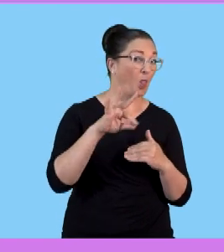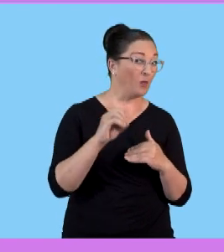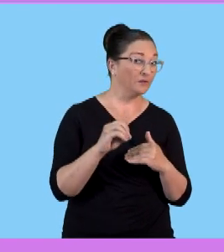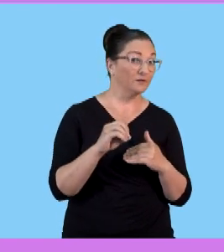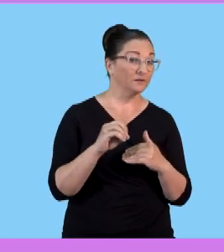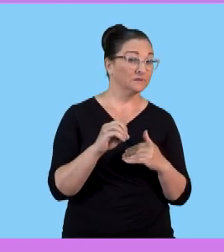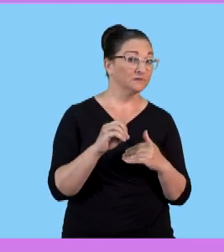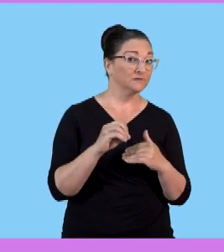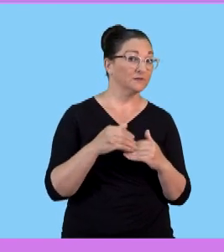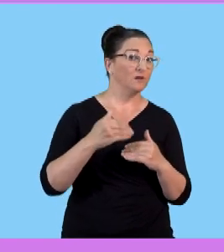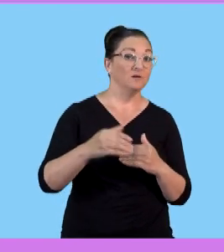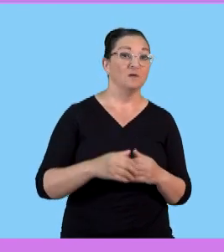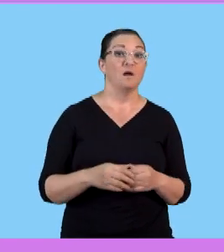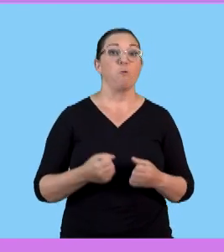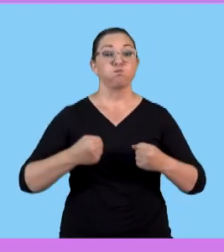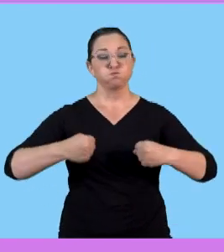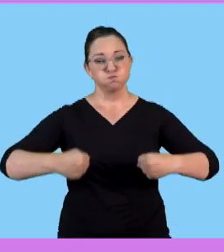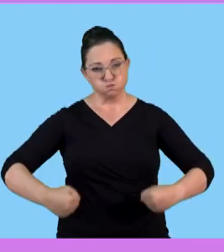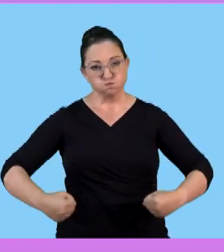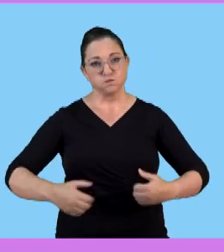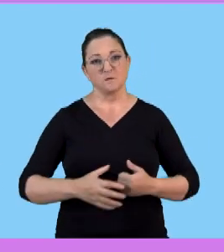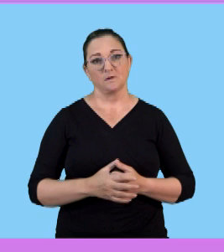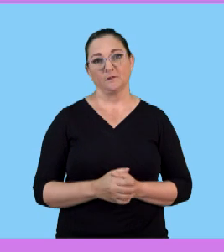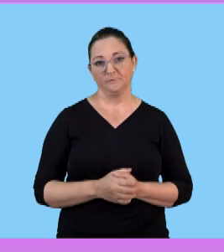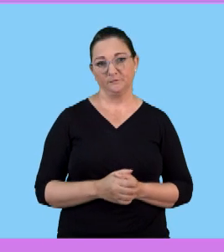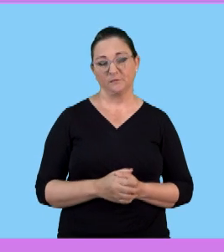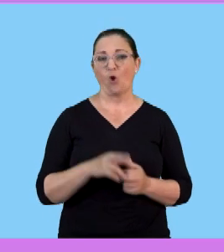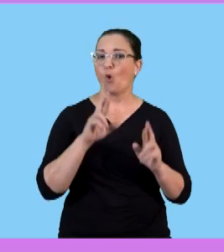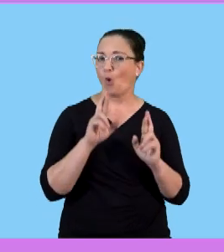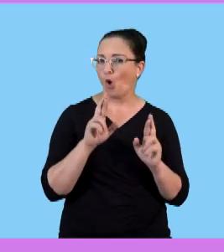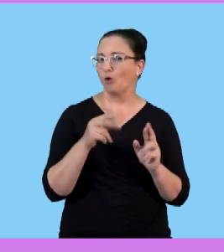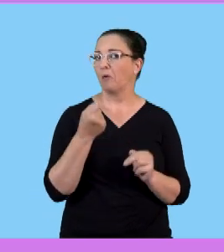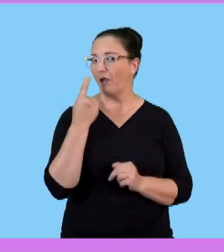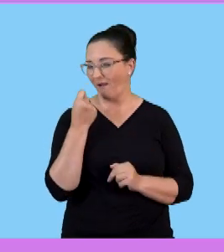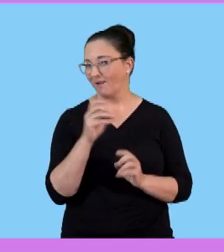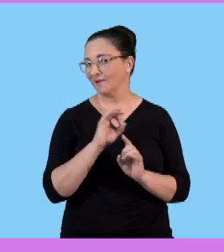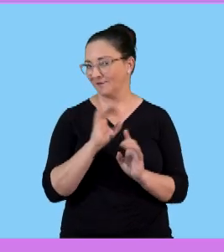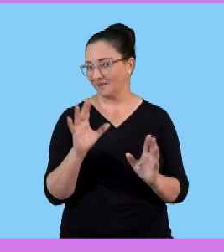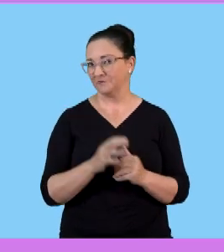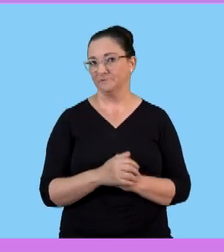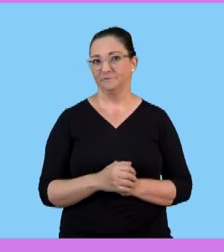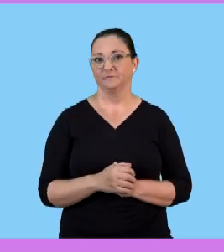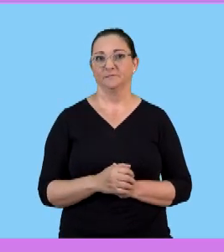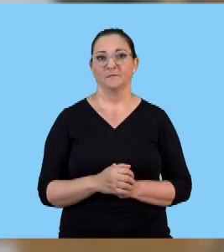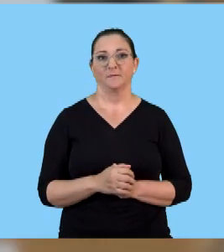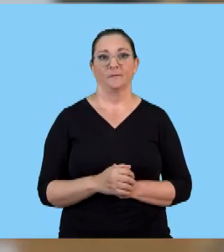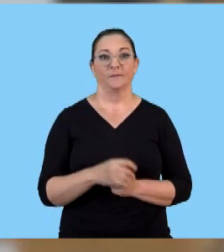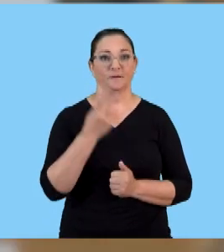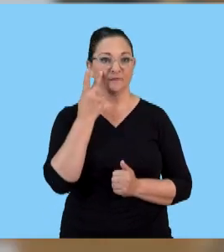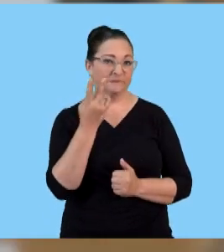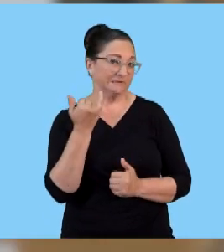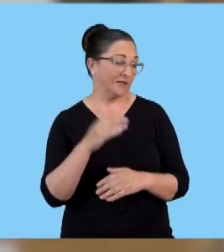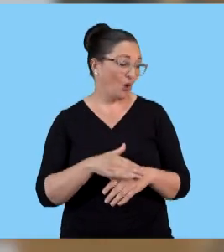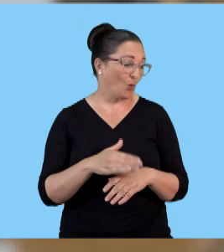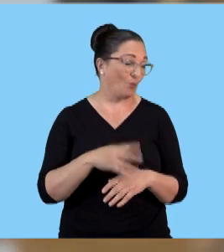and anything more than 30 is classified as obese. Guys, I hope this is making sense to all of you. We will